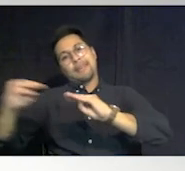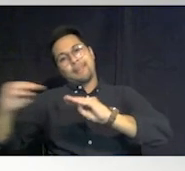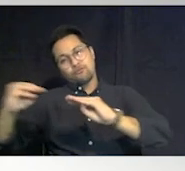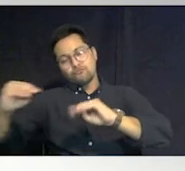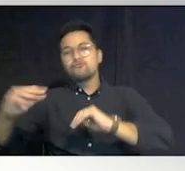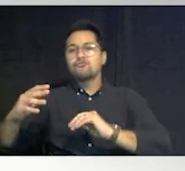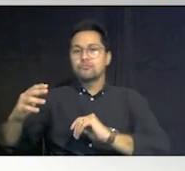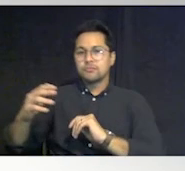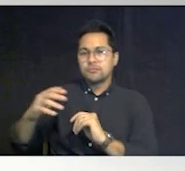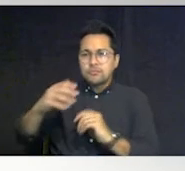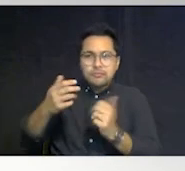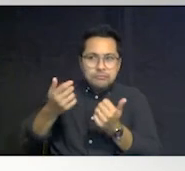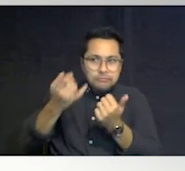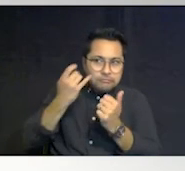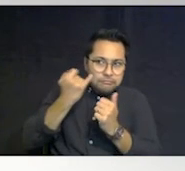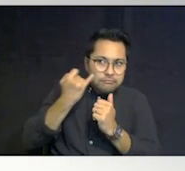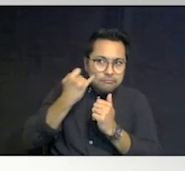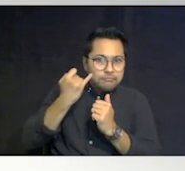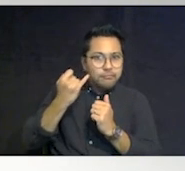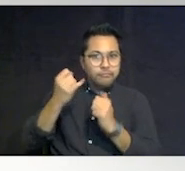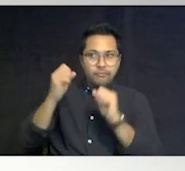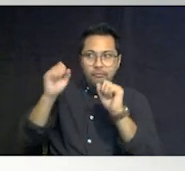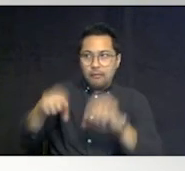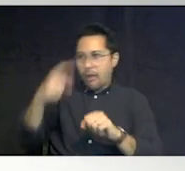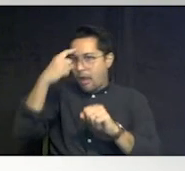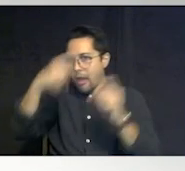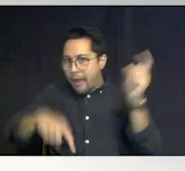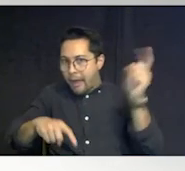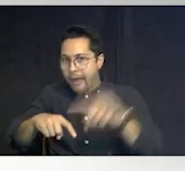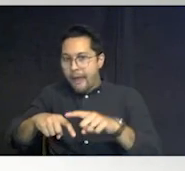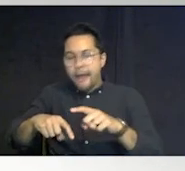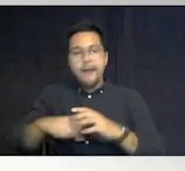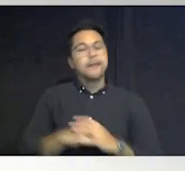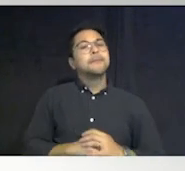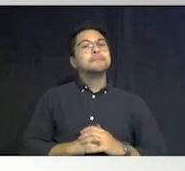up that communication, see if we can have an agreement that comes out of that, a resolution.